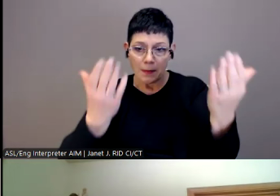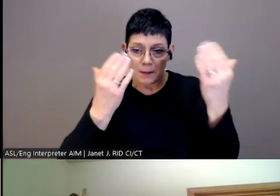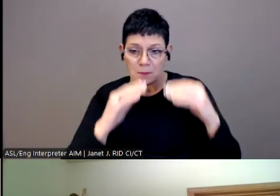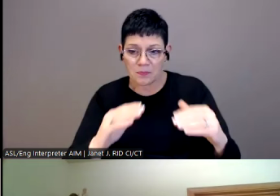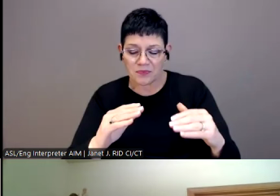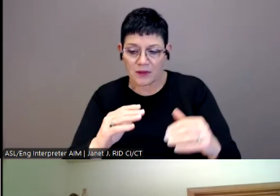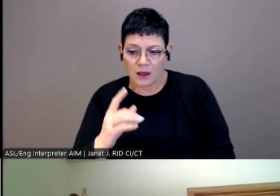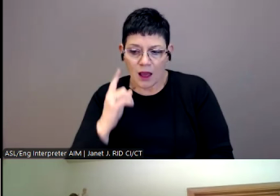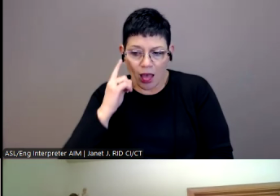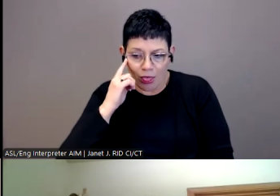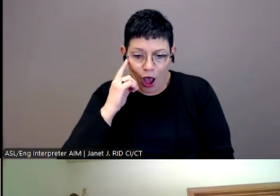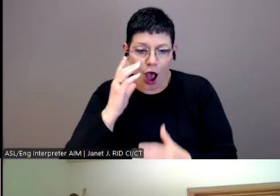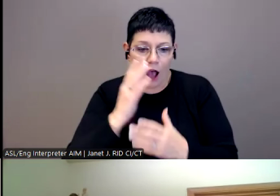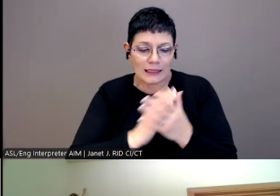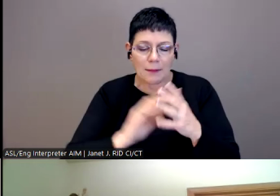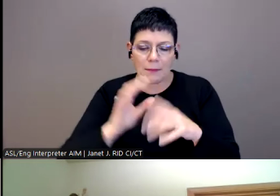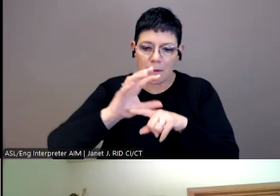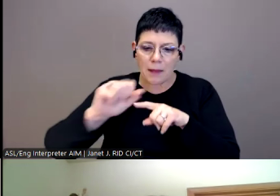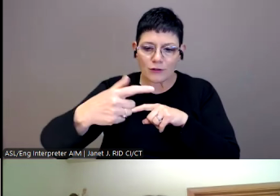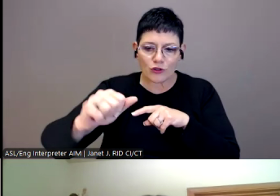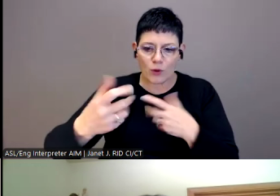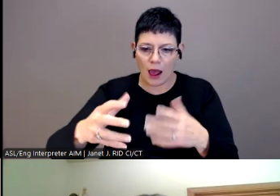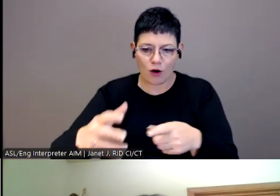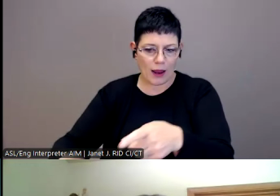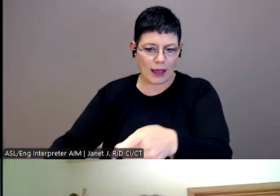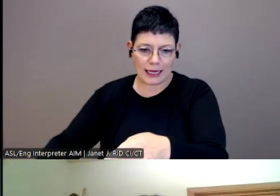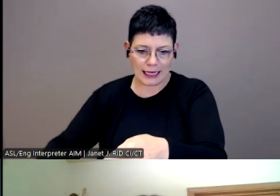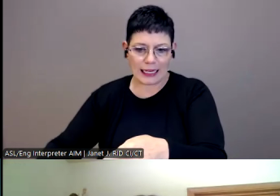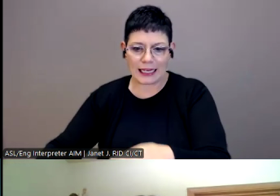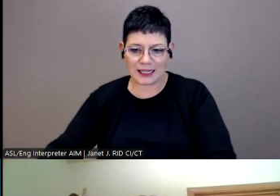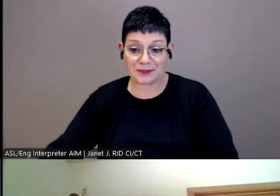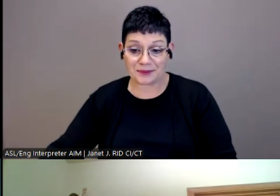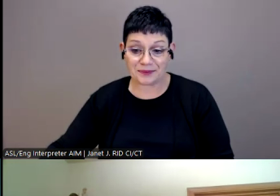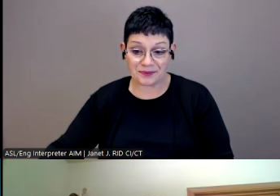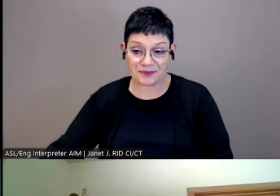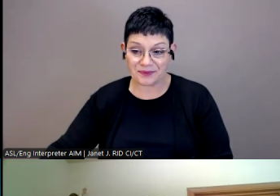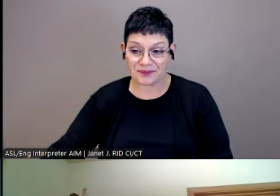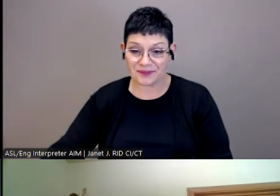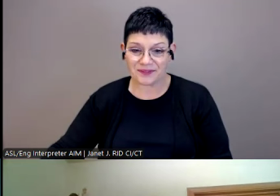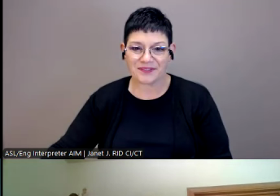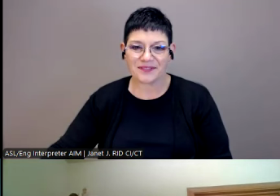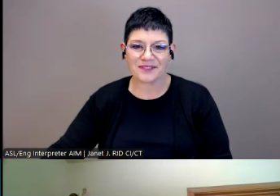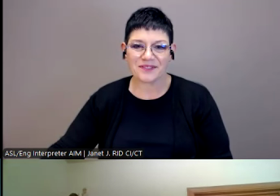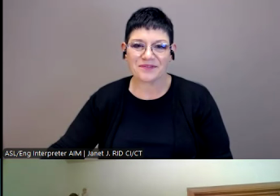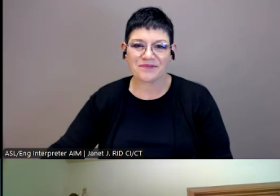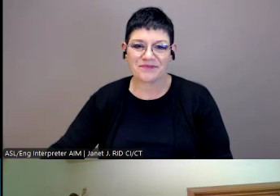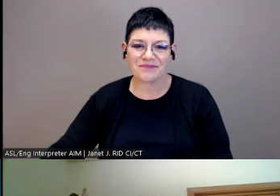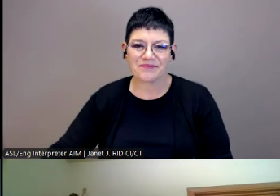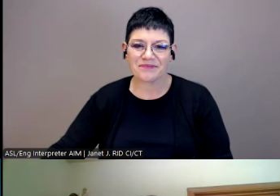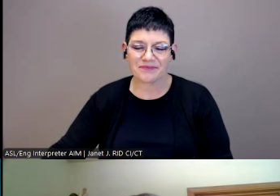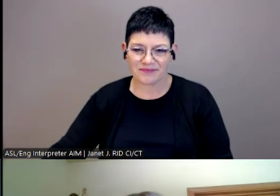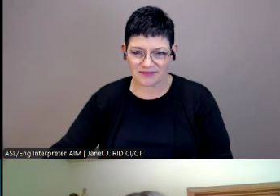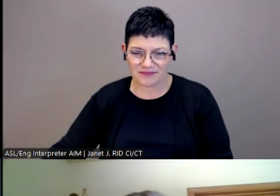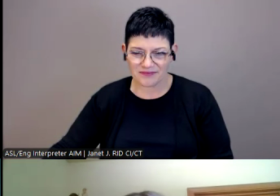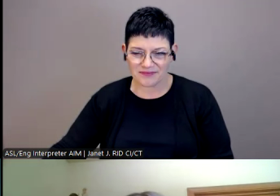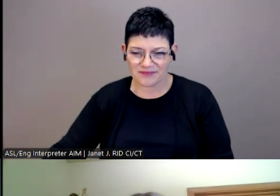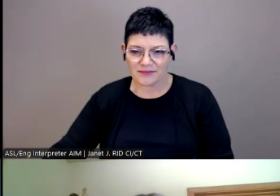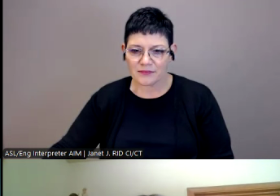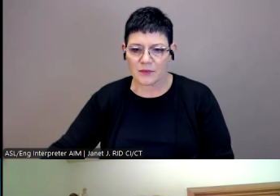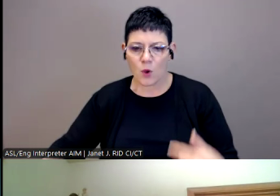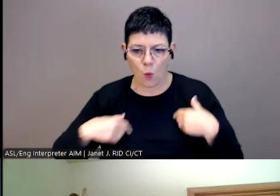that there's already some amazing Q&A questions in the little Q&A icon down here. So we definitely want to hear from